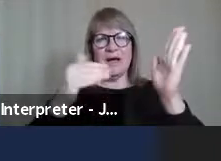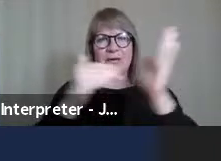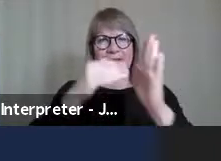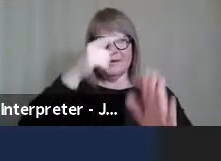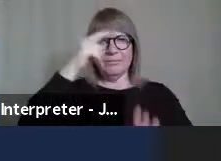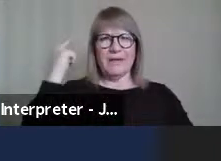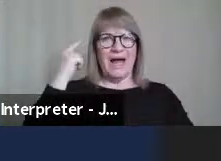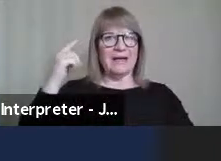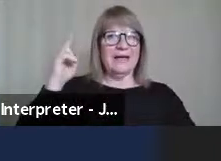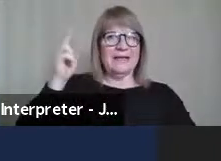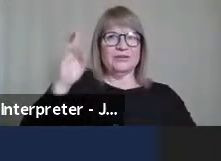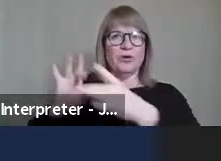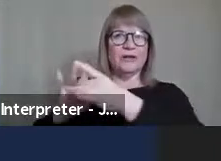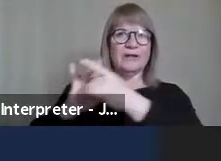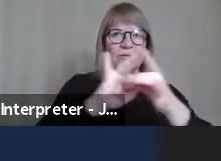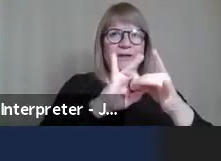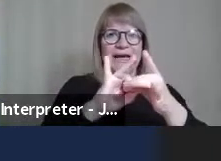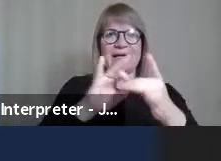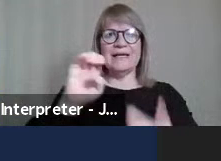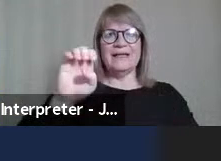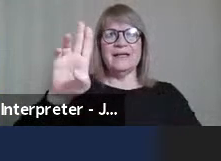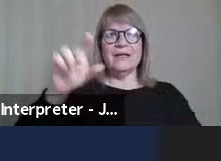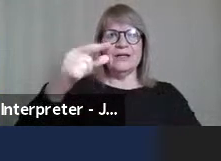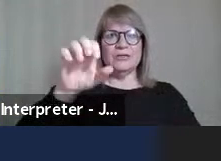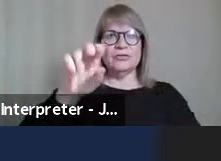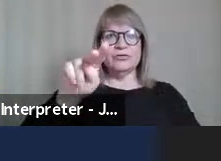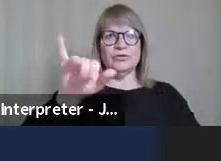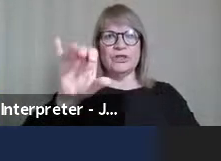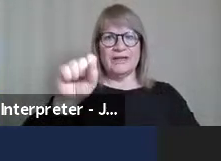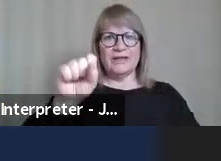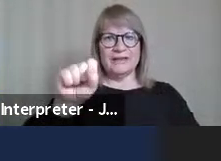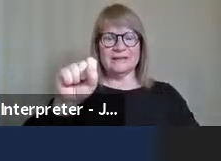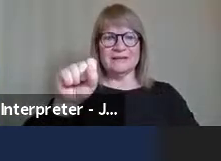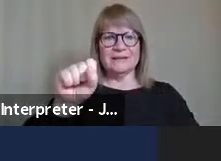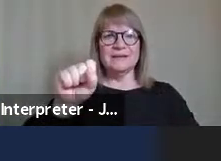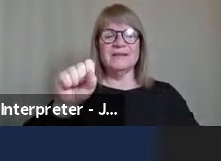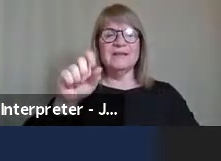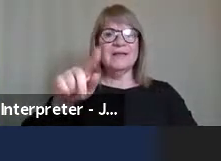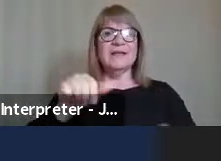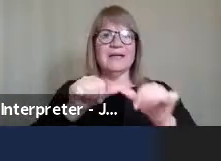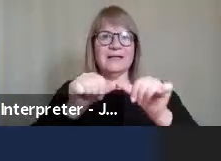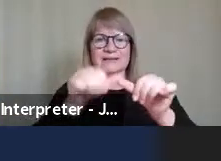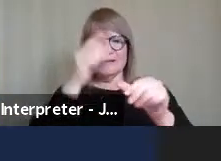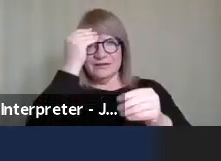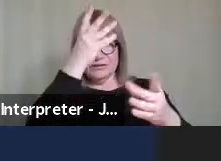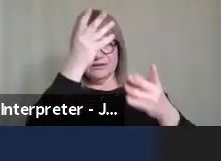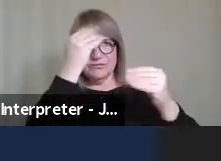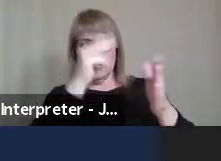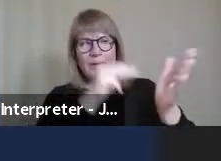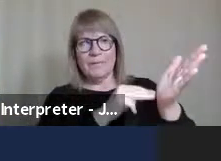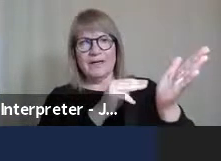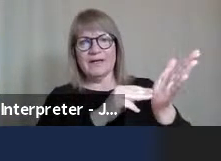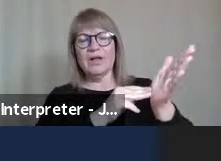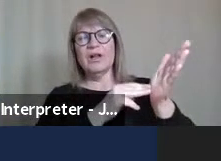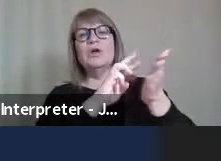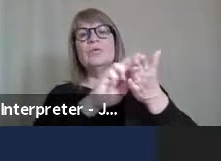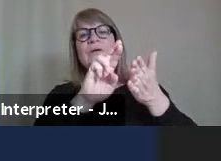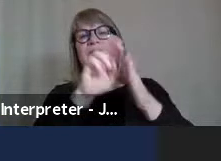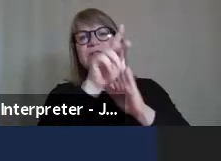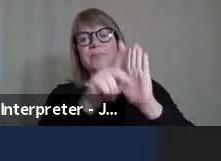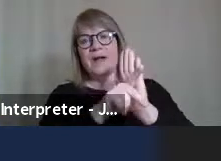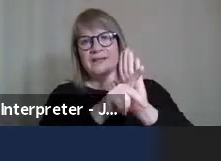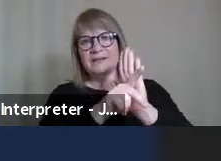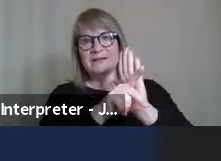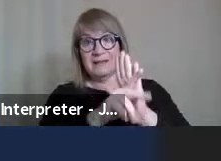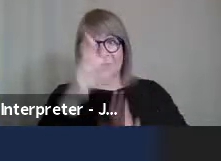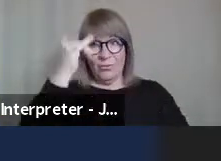eugenics and how that eugenics continues to inform medical research and policy and it does so as a legacy of